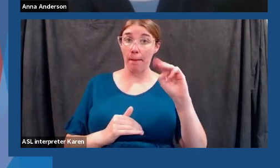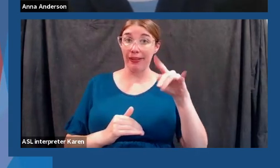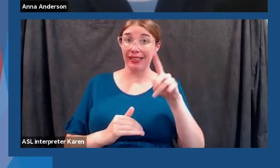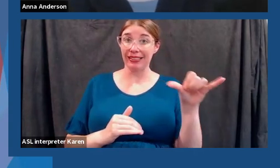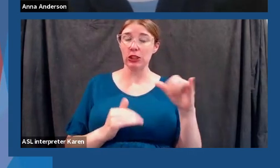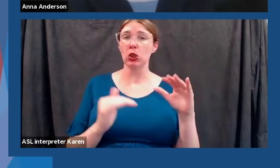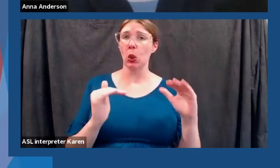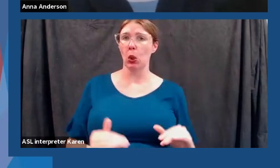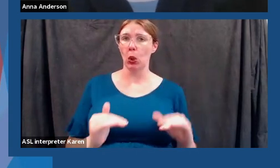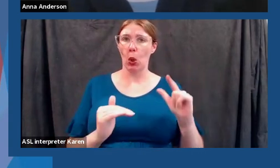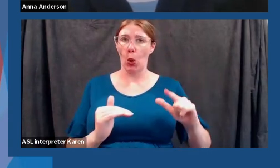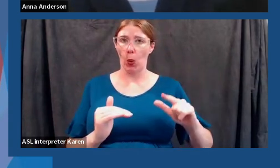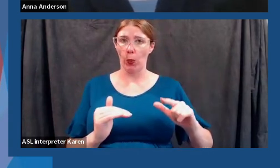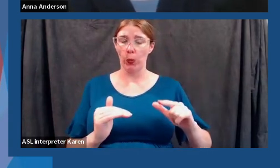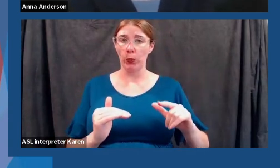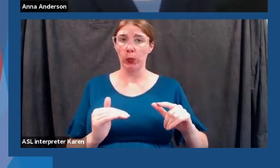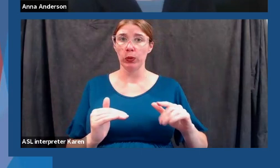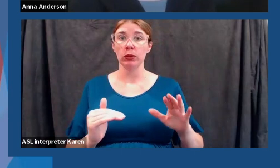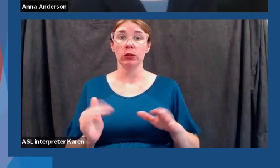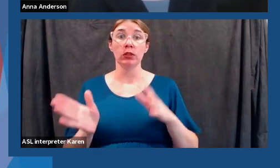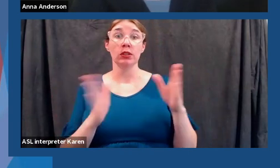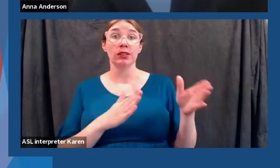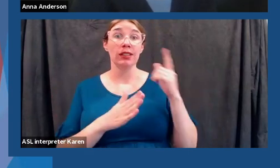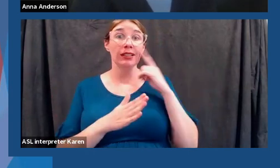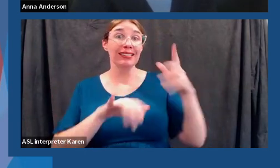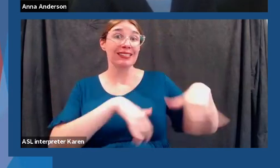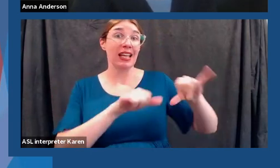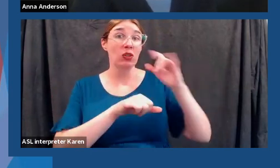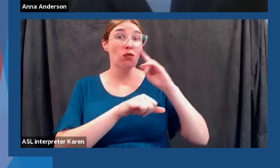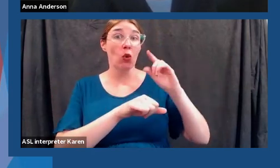for appointing a guardian is lower. The